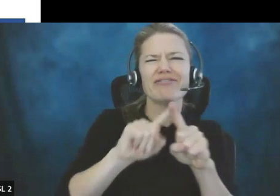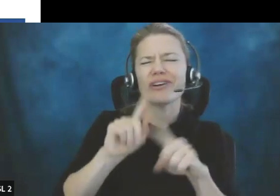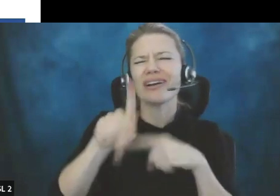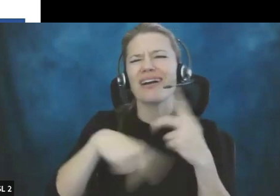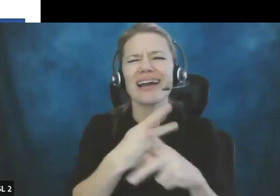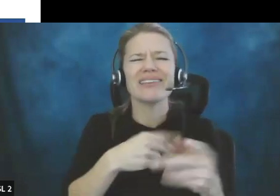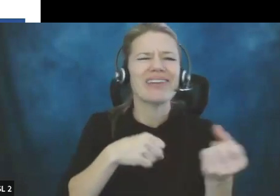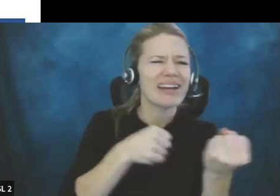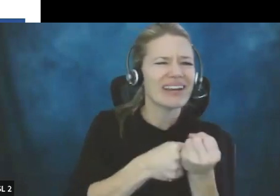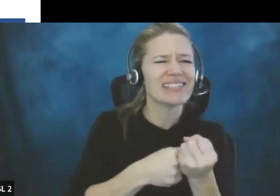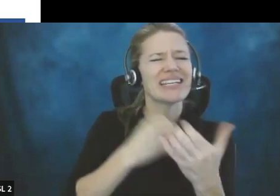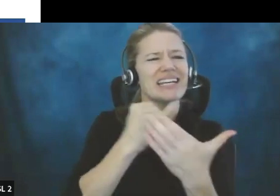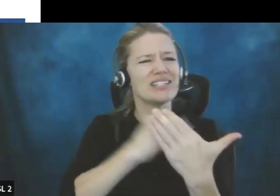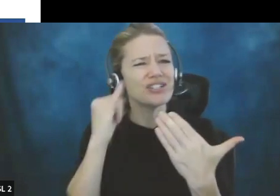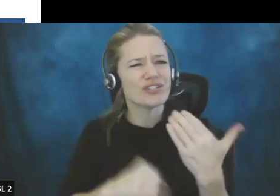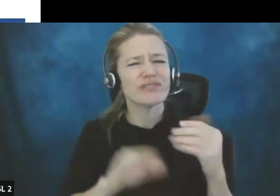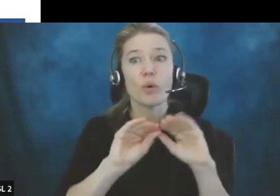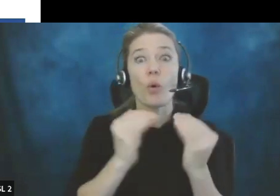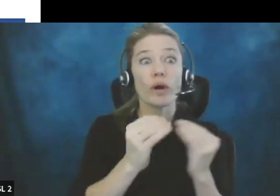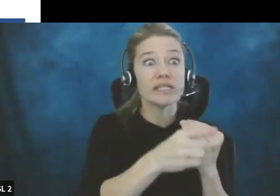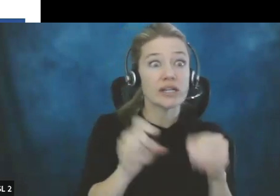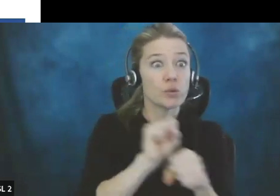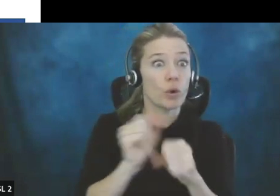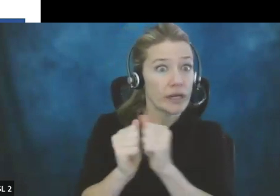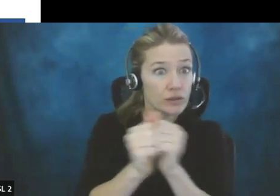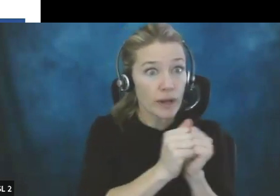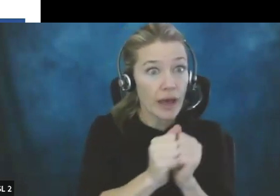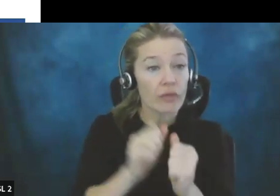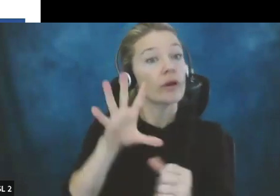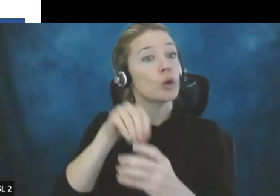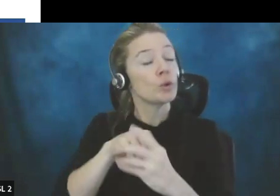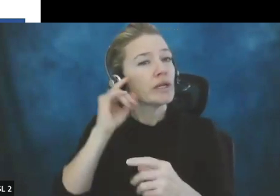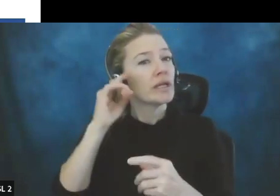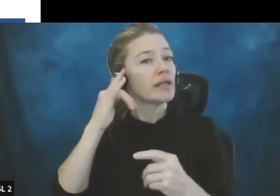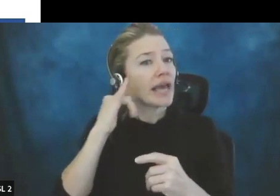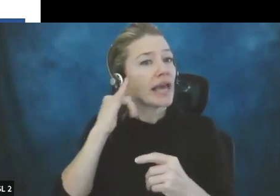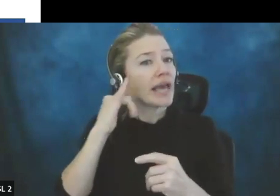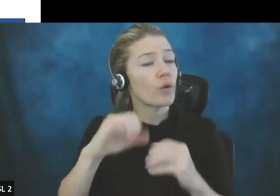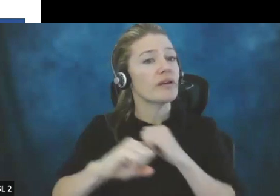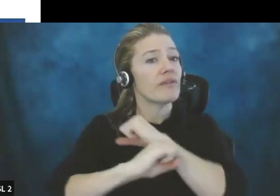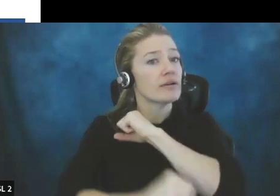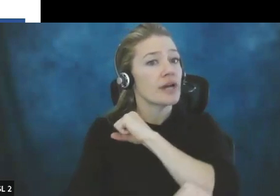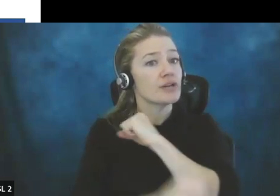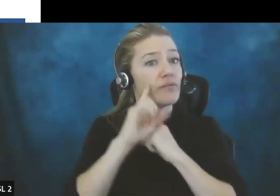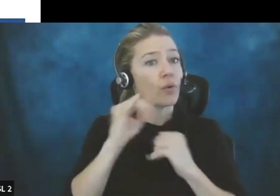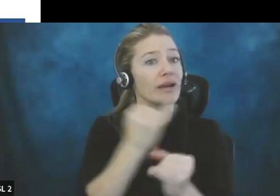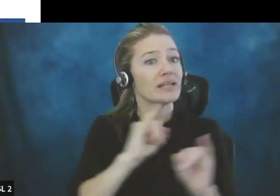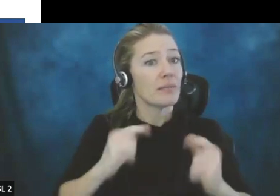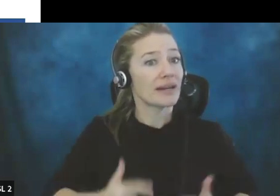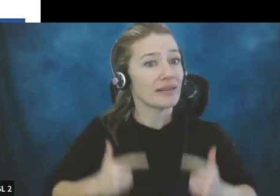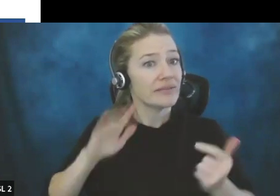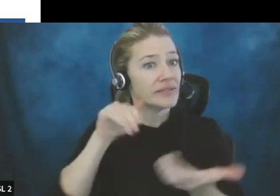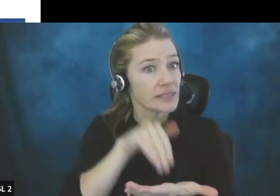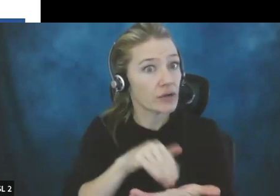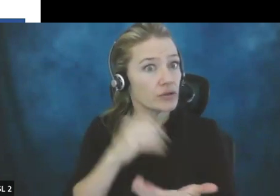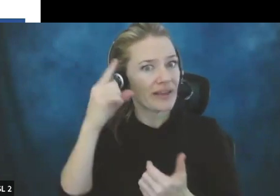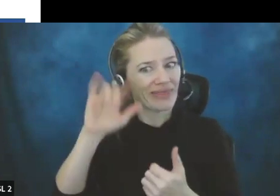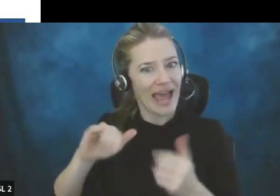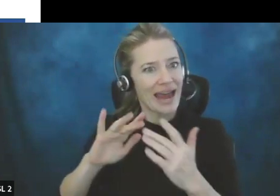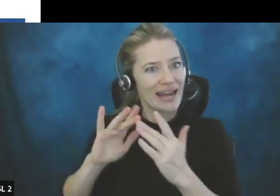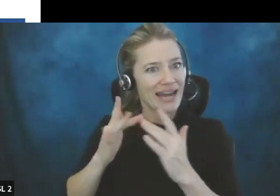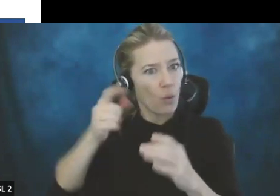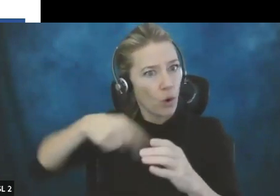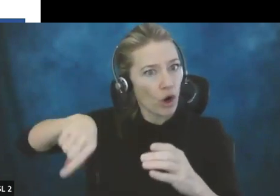kind of advocacy initiatives and organizations working on this, including the California Foundation for Independent Living